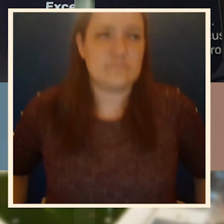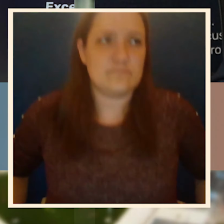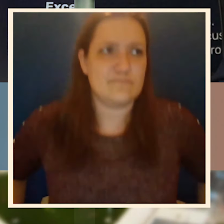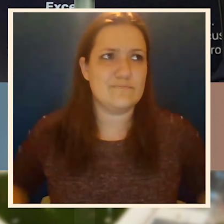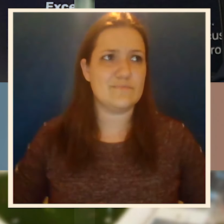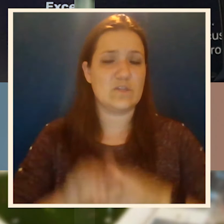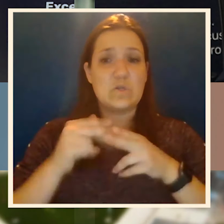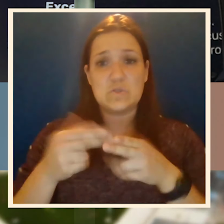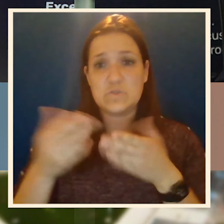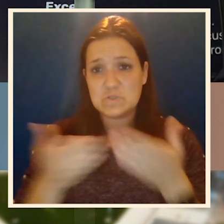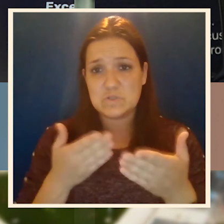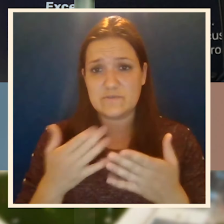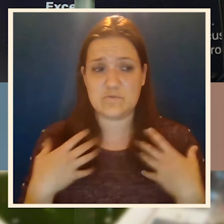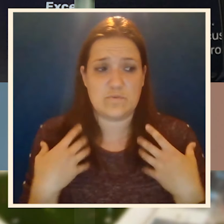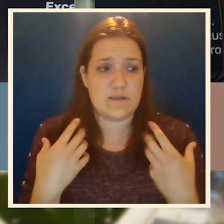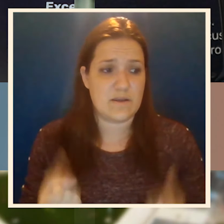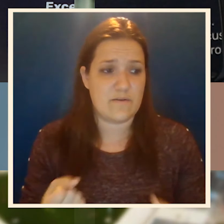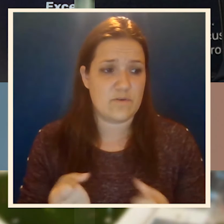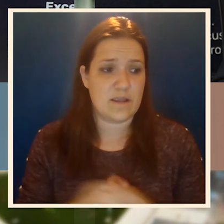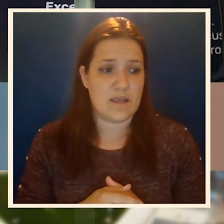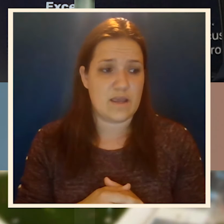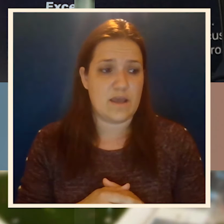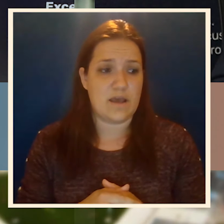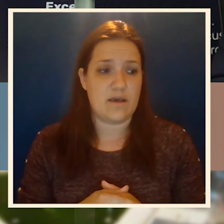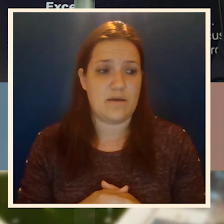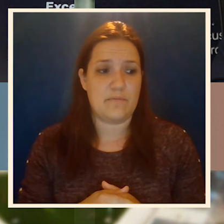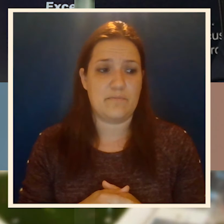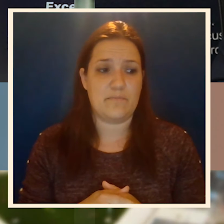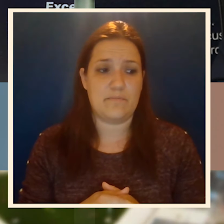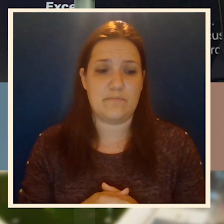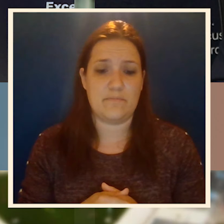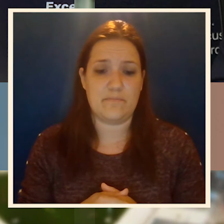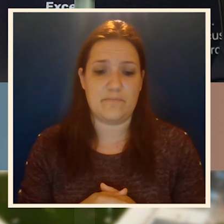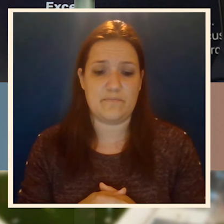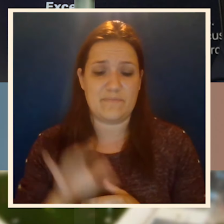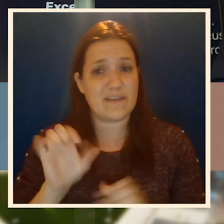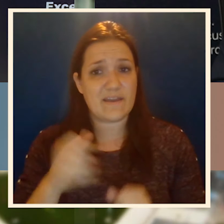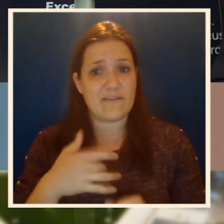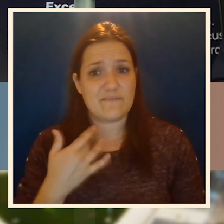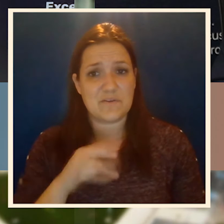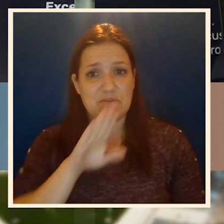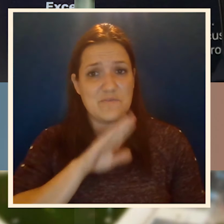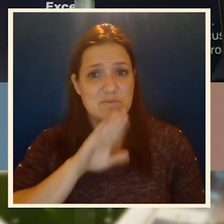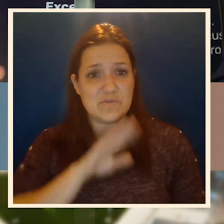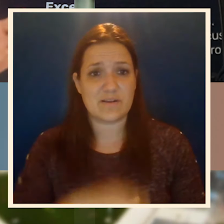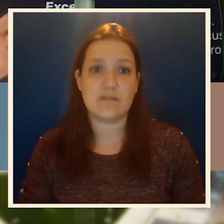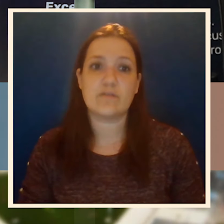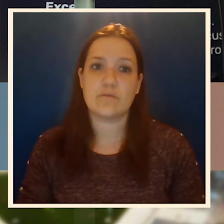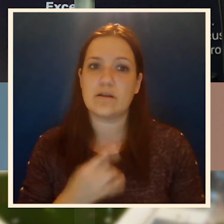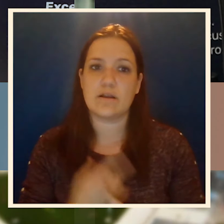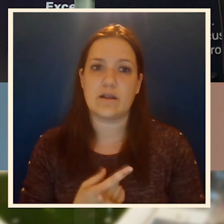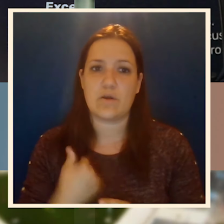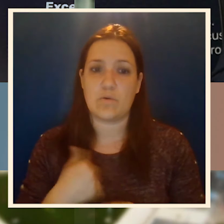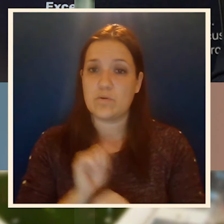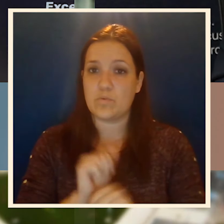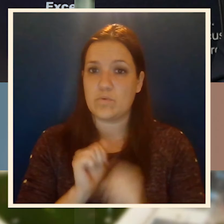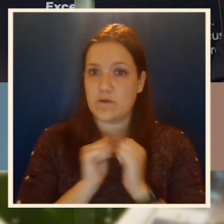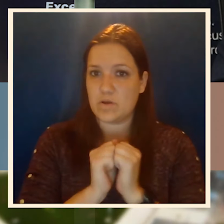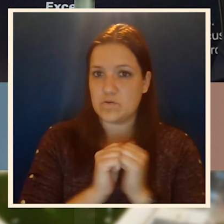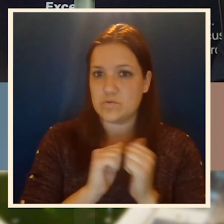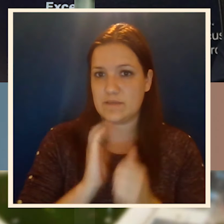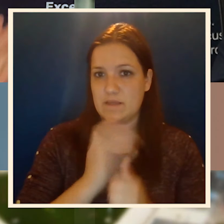And if we don't get that opportunity, you know, it's just, yeah, it can be frustrating. So right. Yeah, and we work closely with our patient